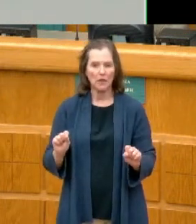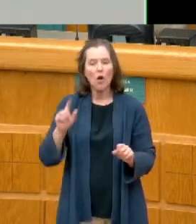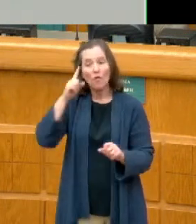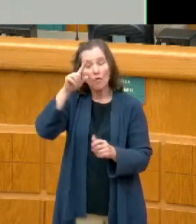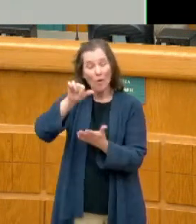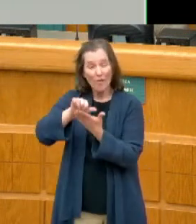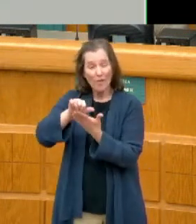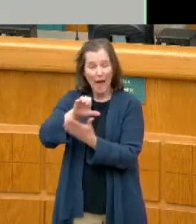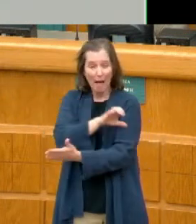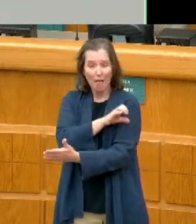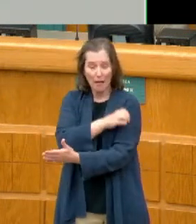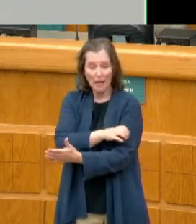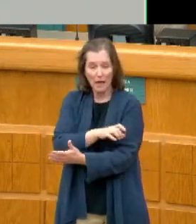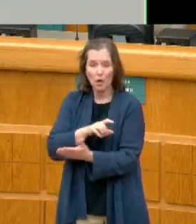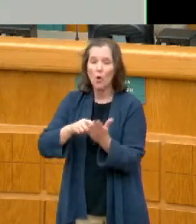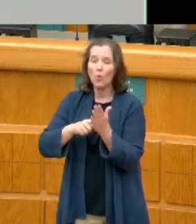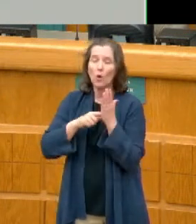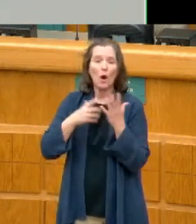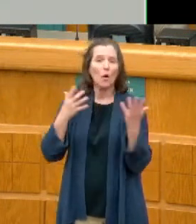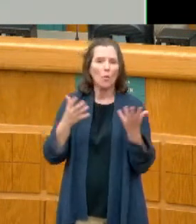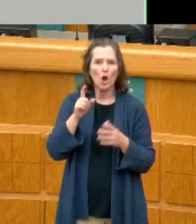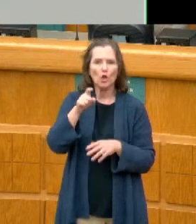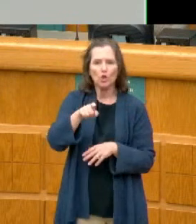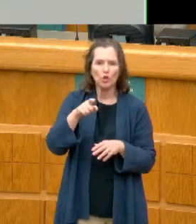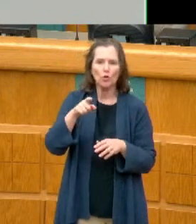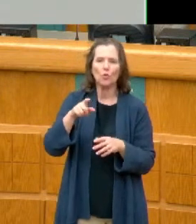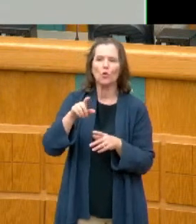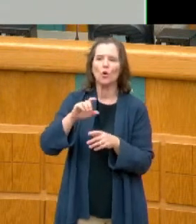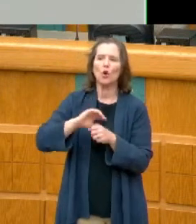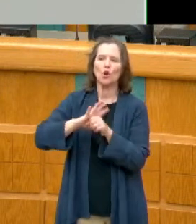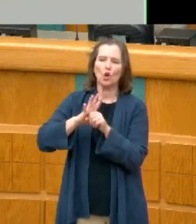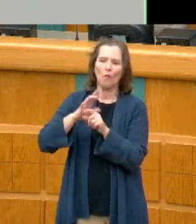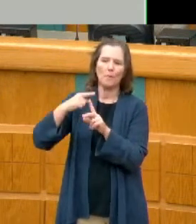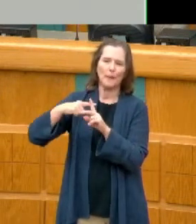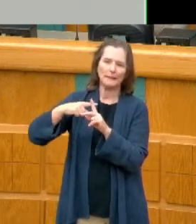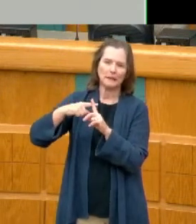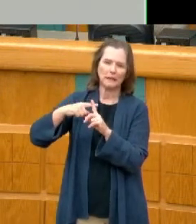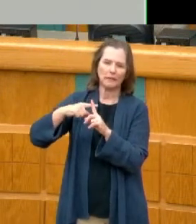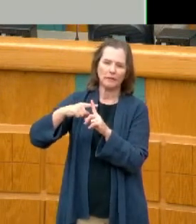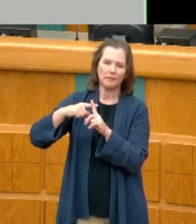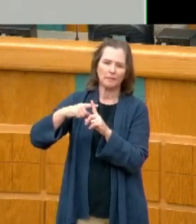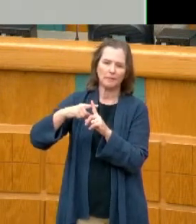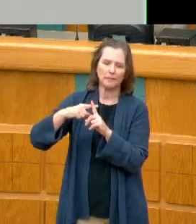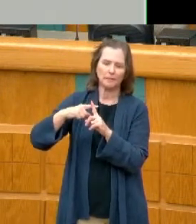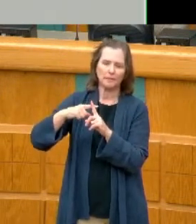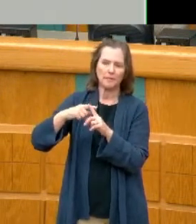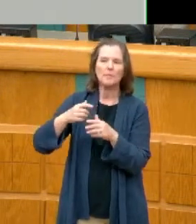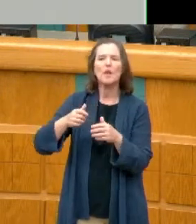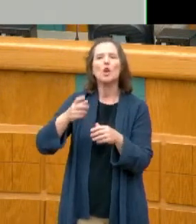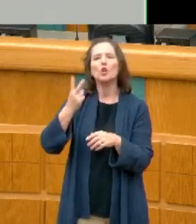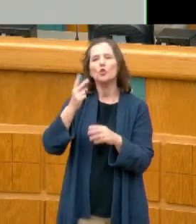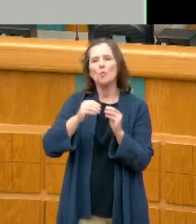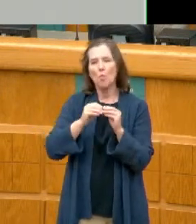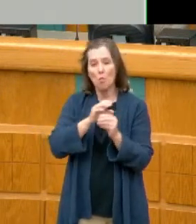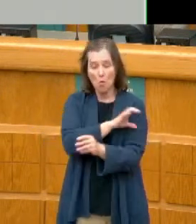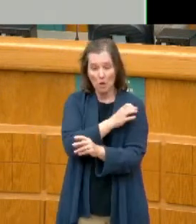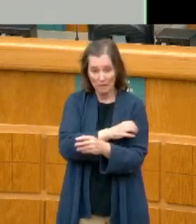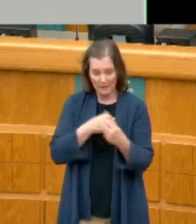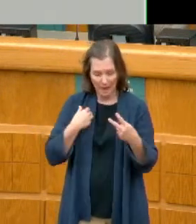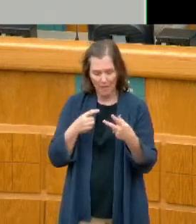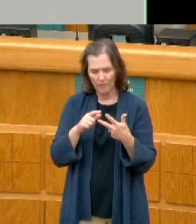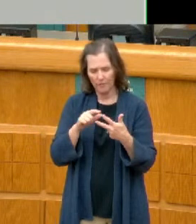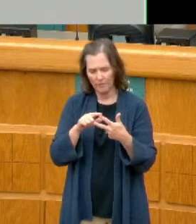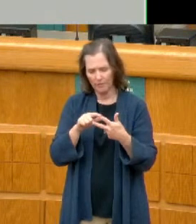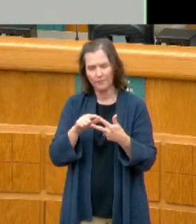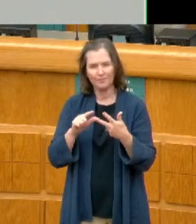positive and having issues to go to the first clinic. The other two, the Coastal Bend Wellness Foundation, as well as ourselves, the